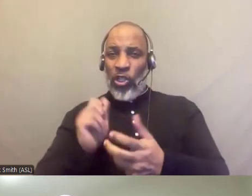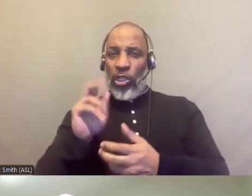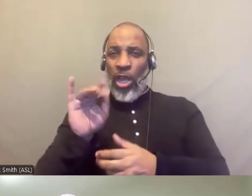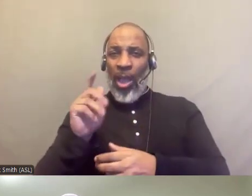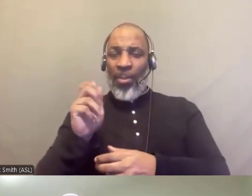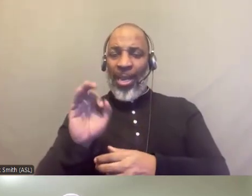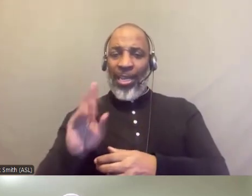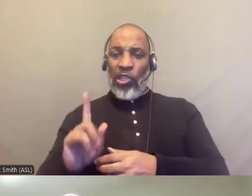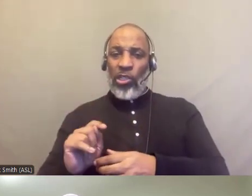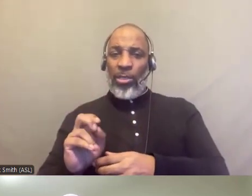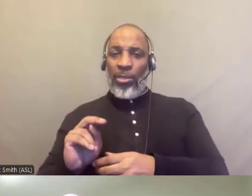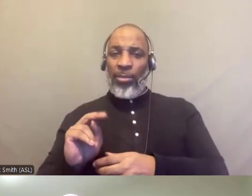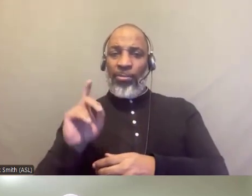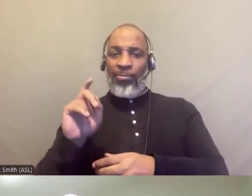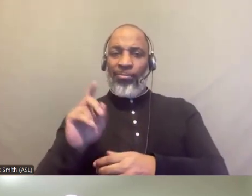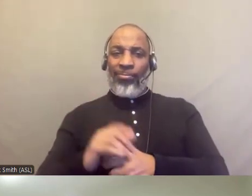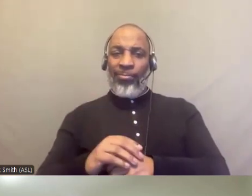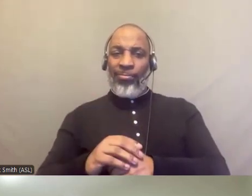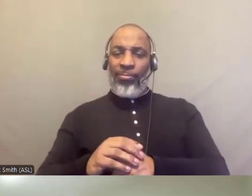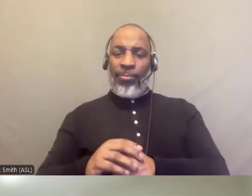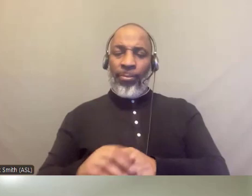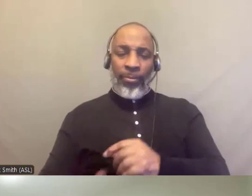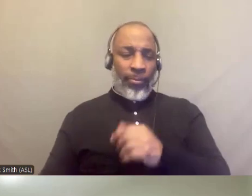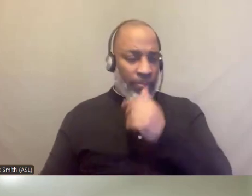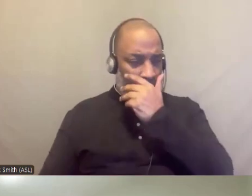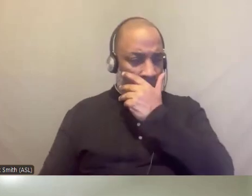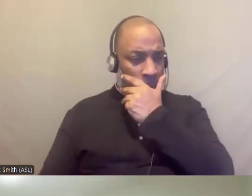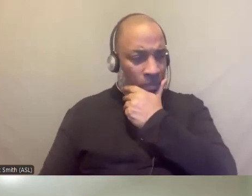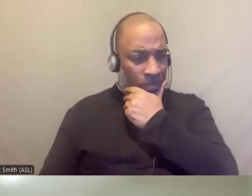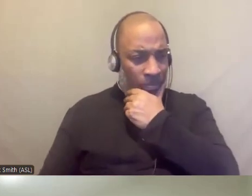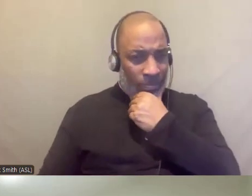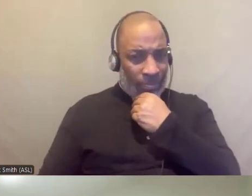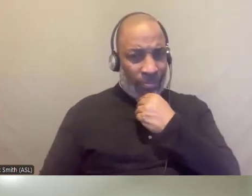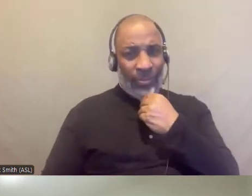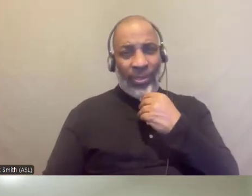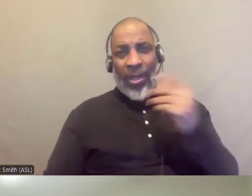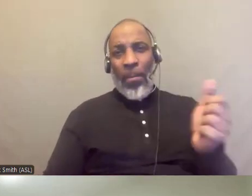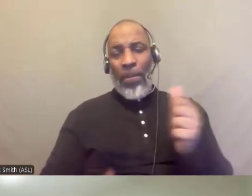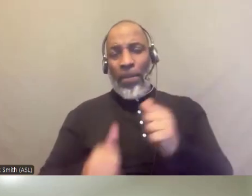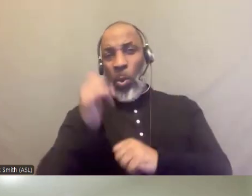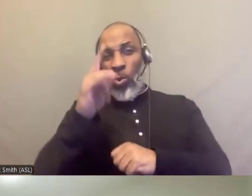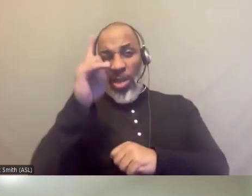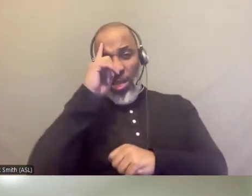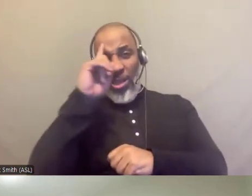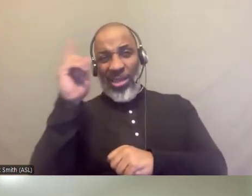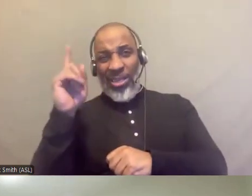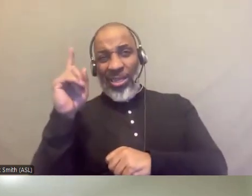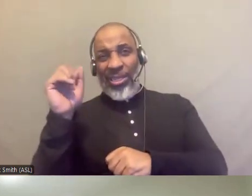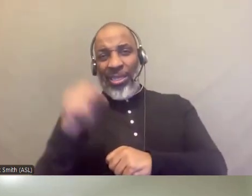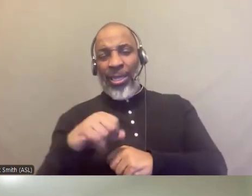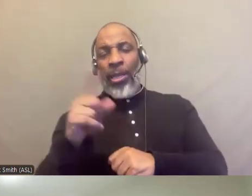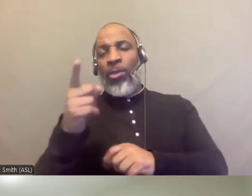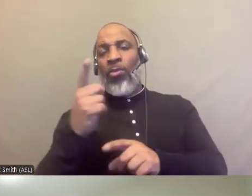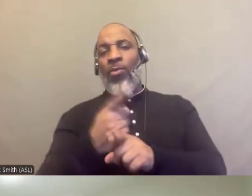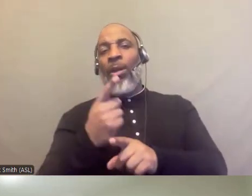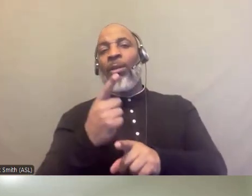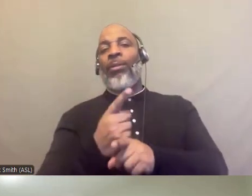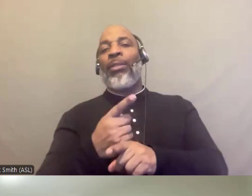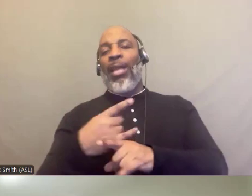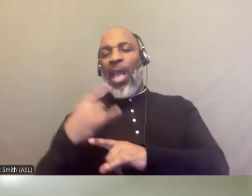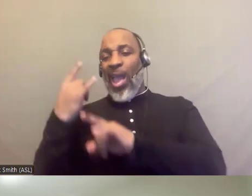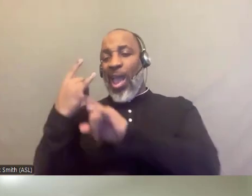And about 8/10 of our audience, Matt, think that the answer is yes. Yeah, that's correct. Alcoholism